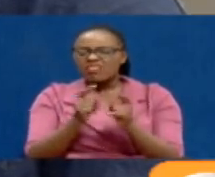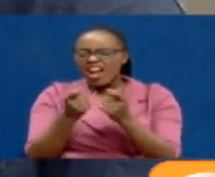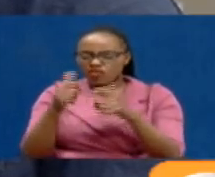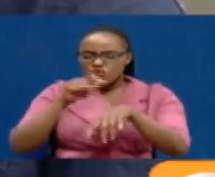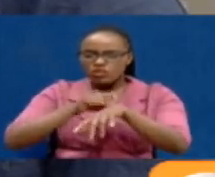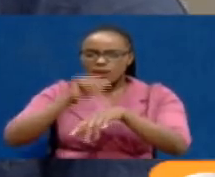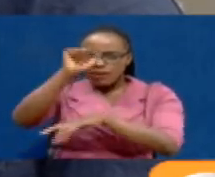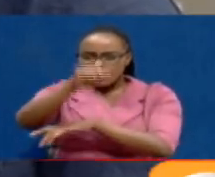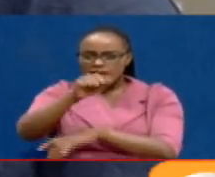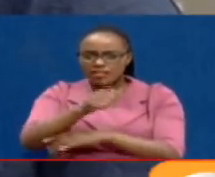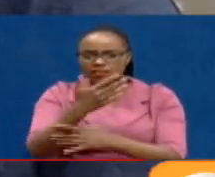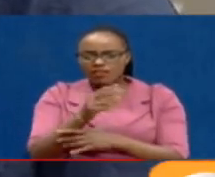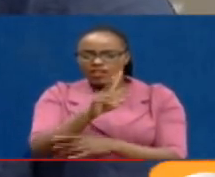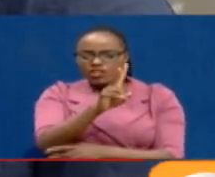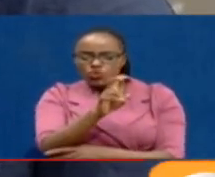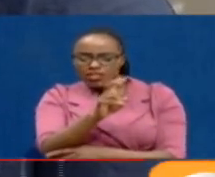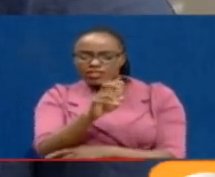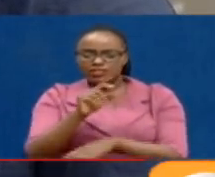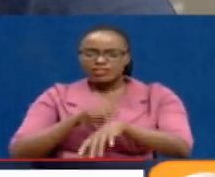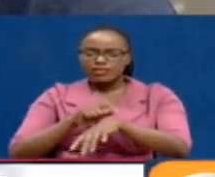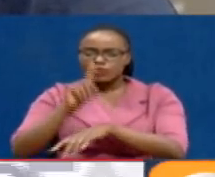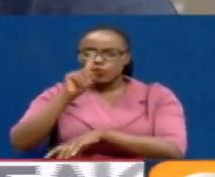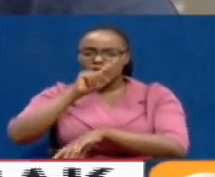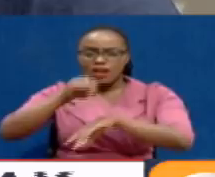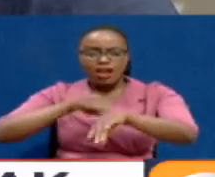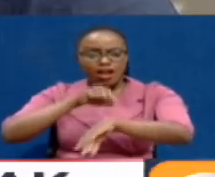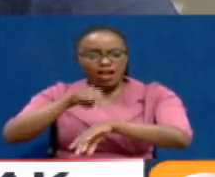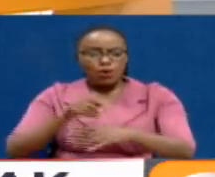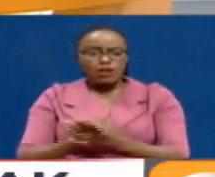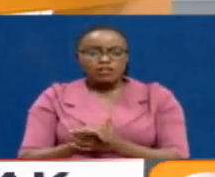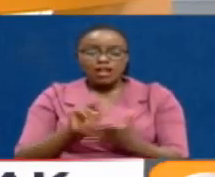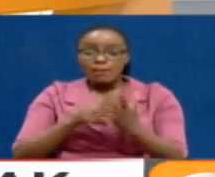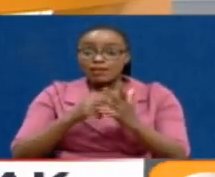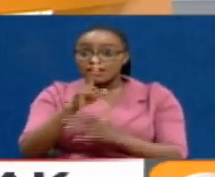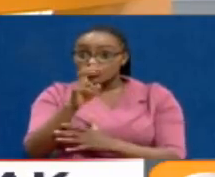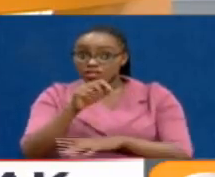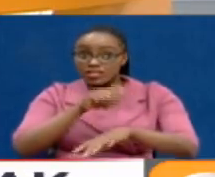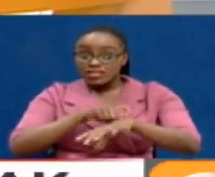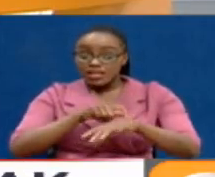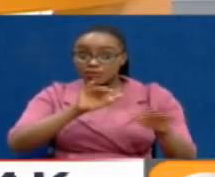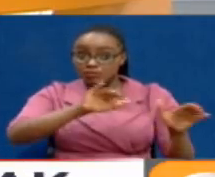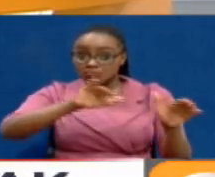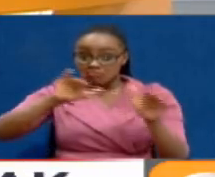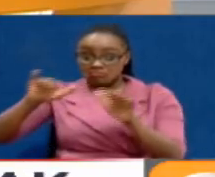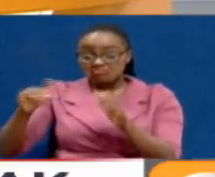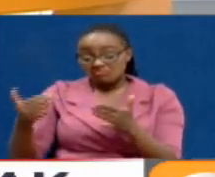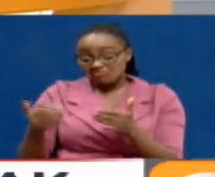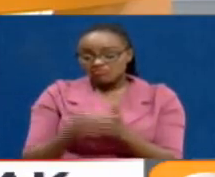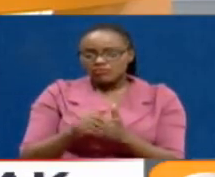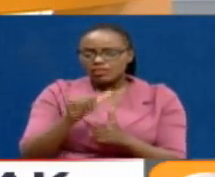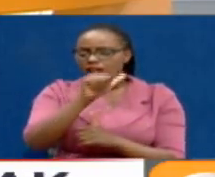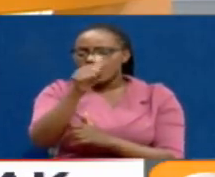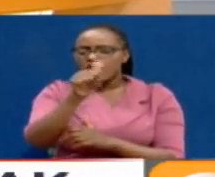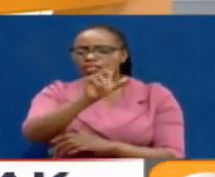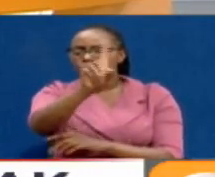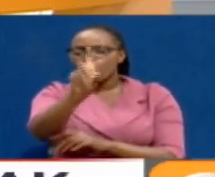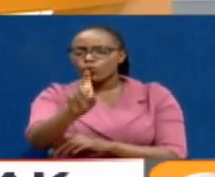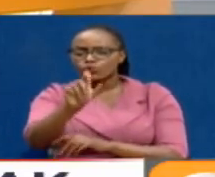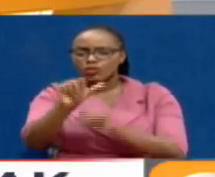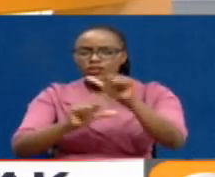least 20 times in an hour or so. Okay, so it's about 20 times. There's on average. There's another concern